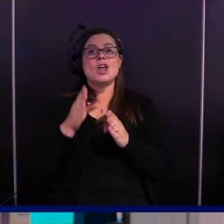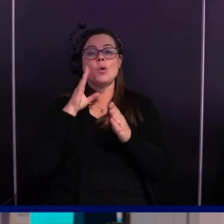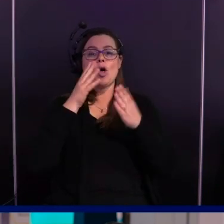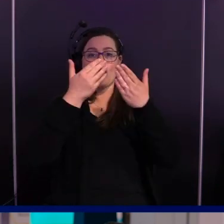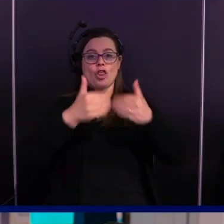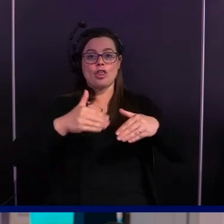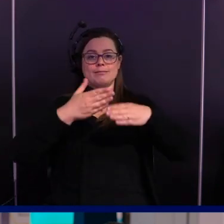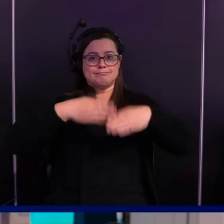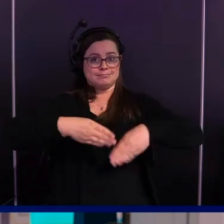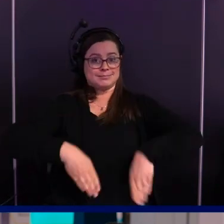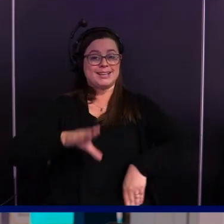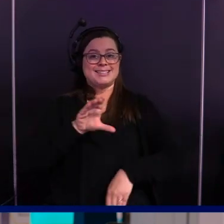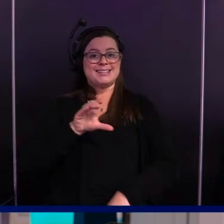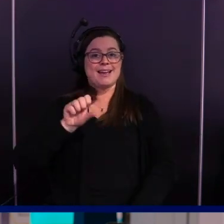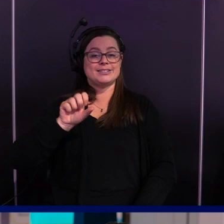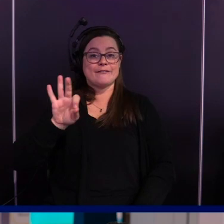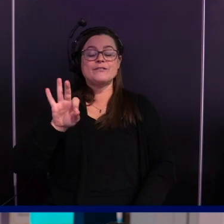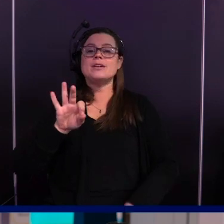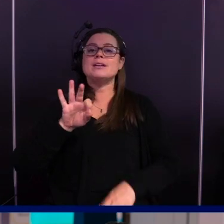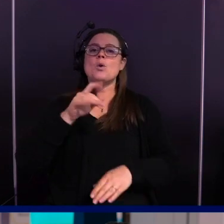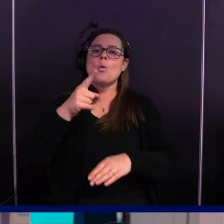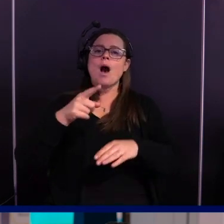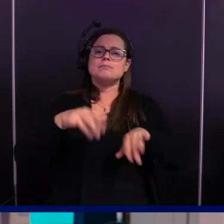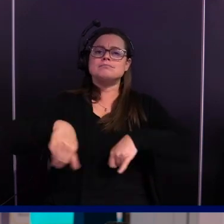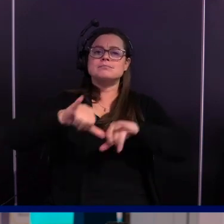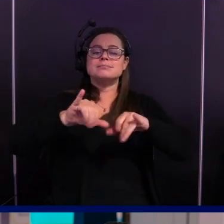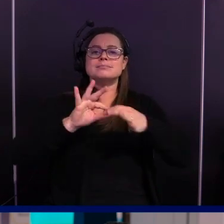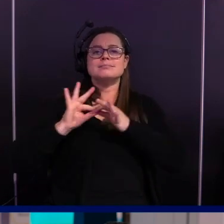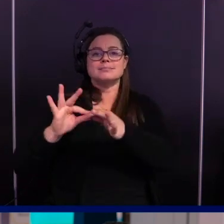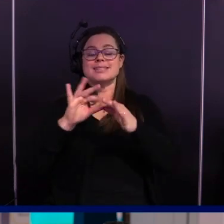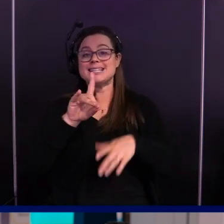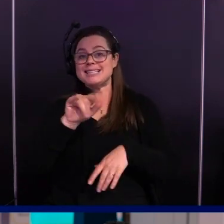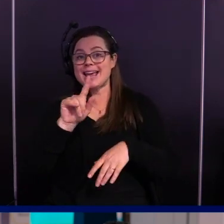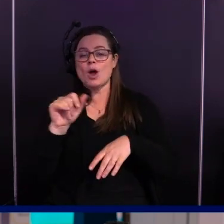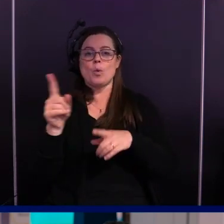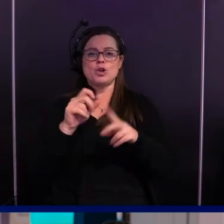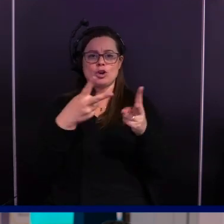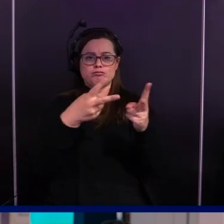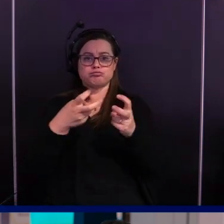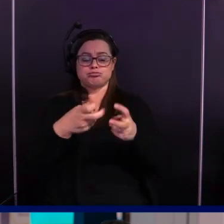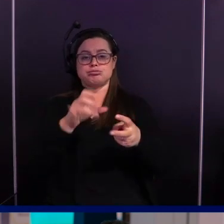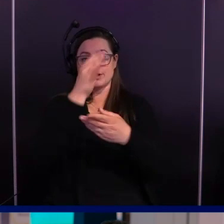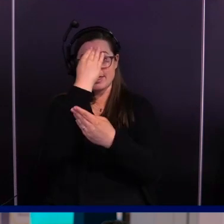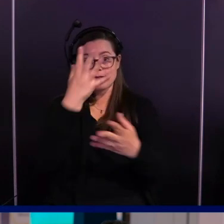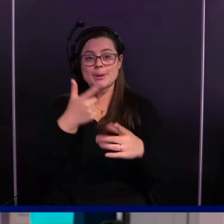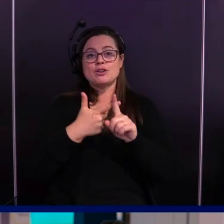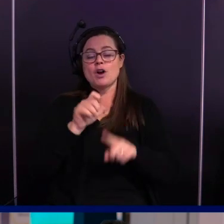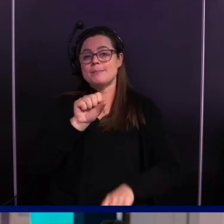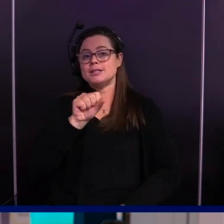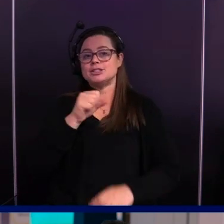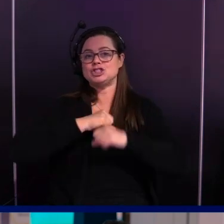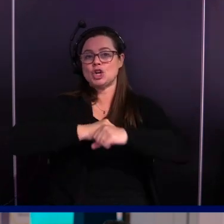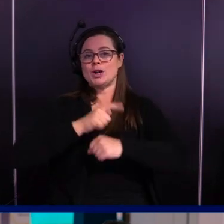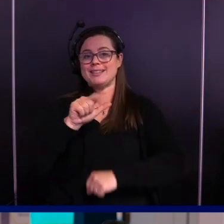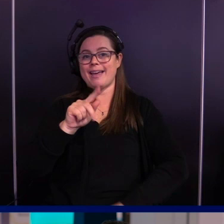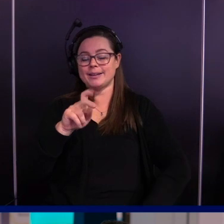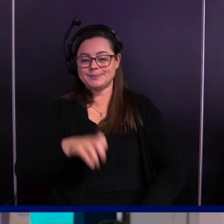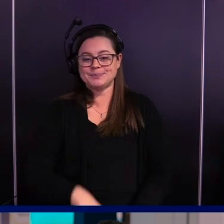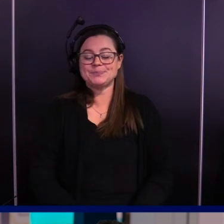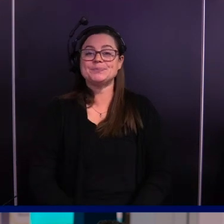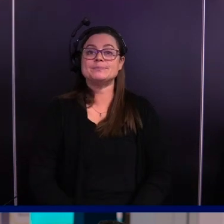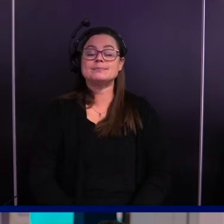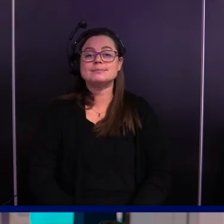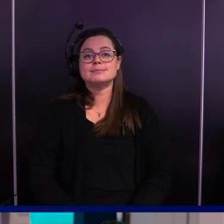right? That way you have a unified data format to derive the insight from your security lake. And then if you look at, you